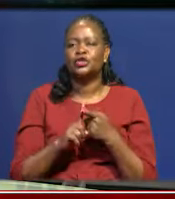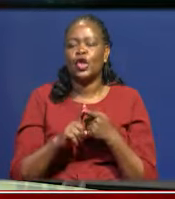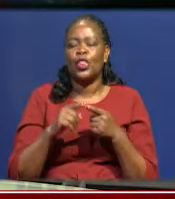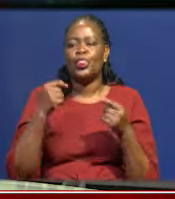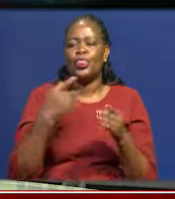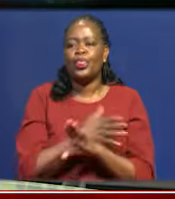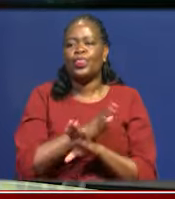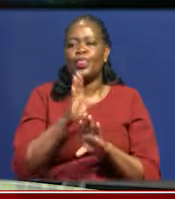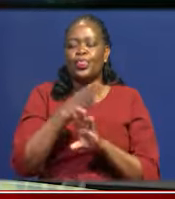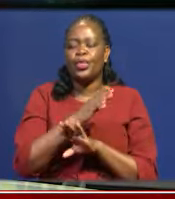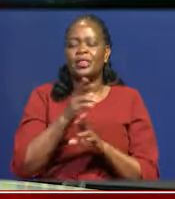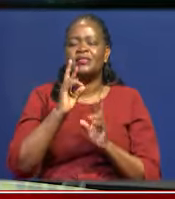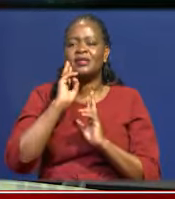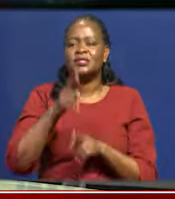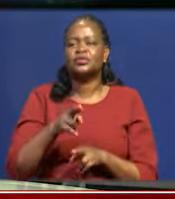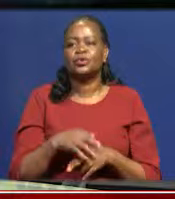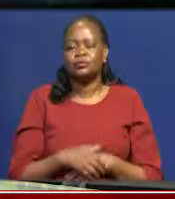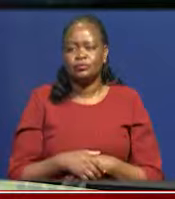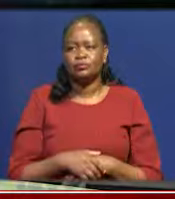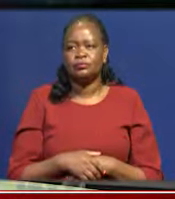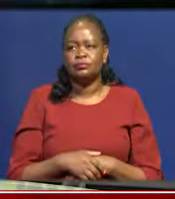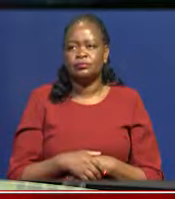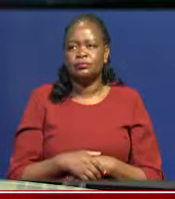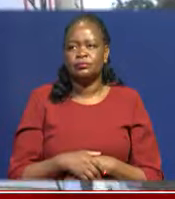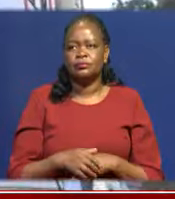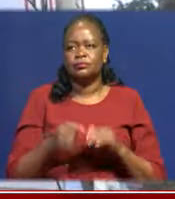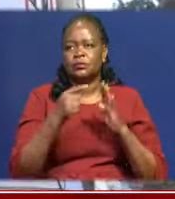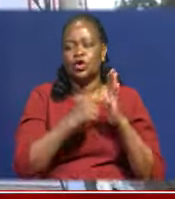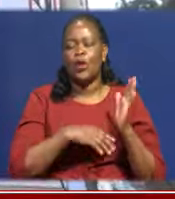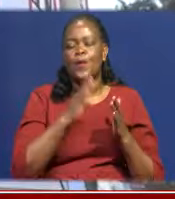manipulate the results. Joseph Wakhungu has the details.